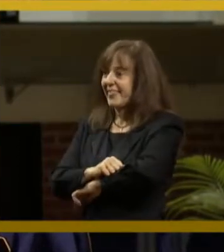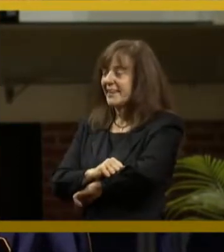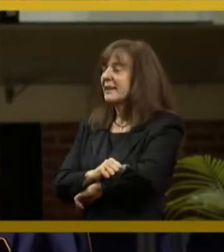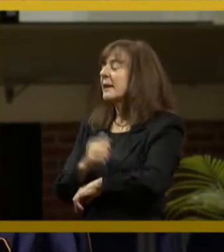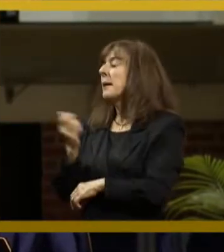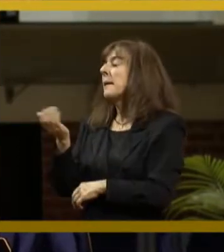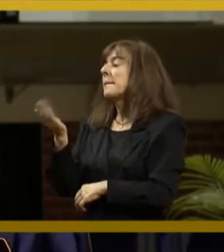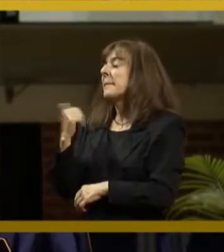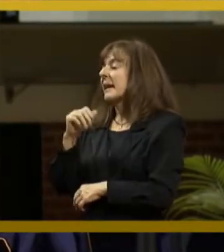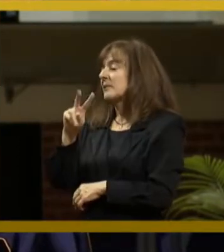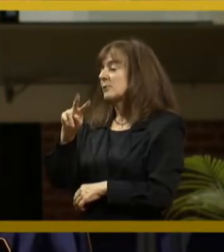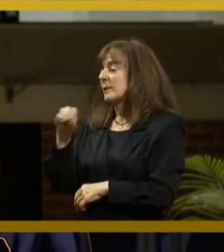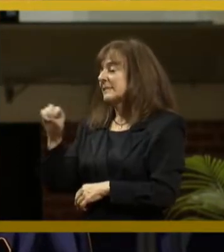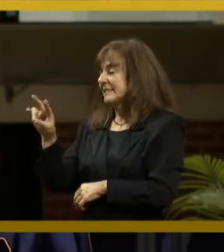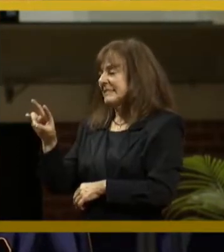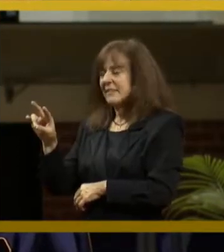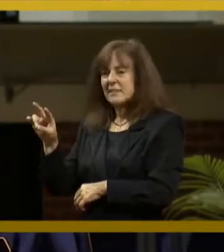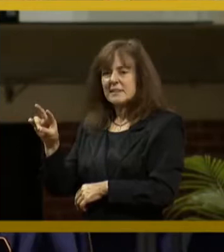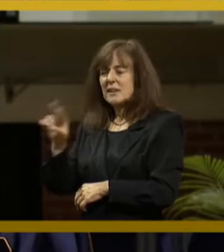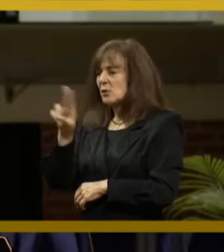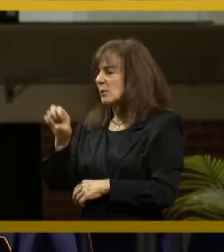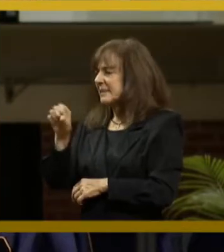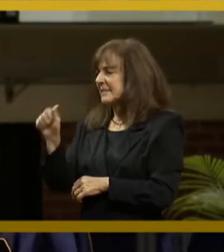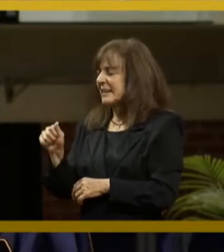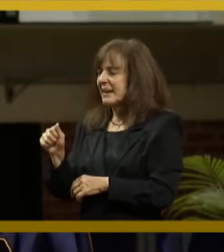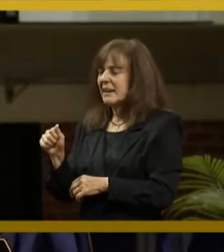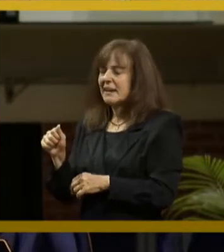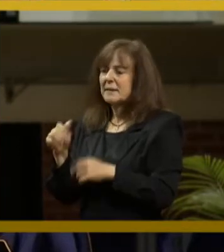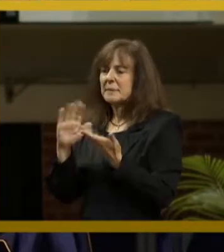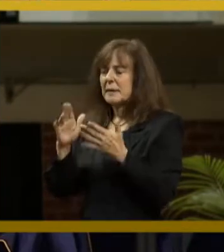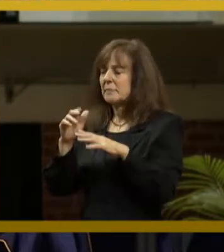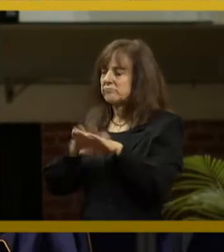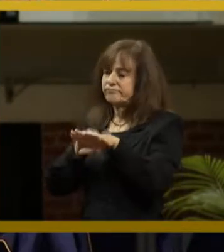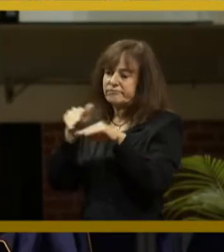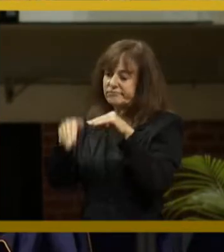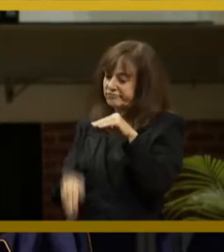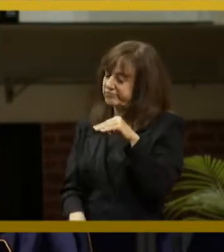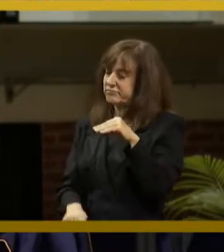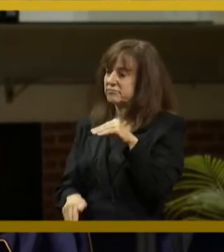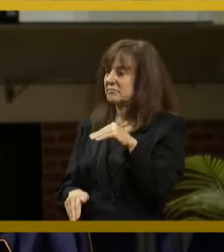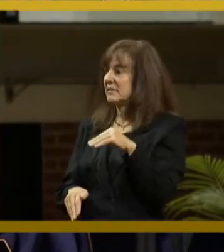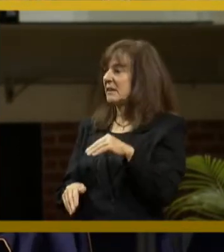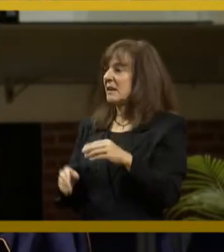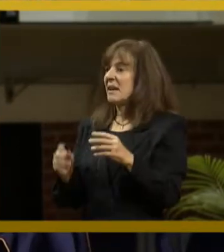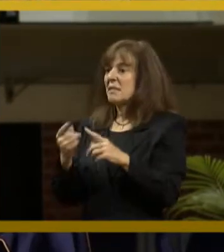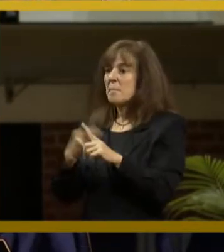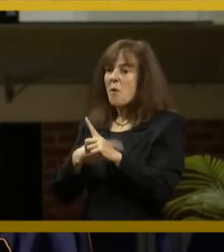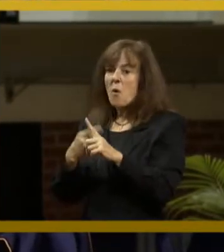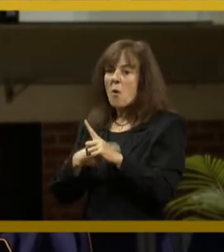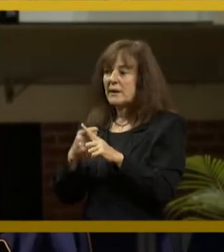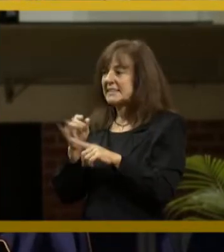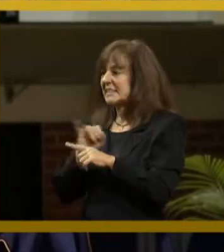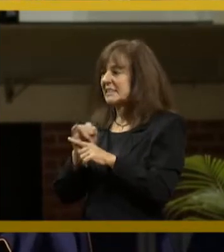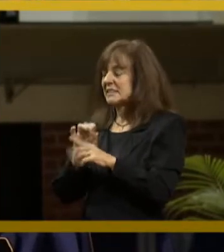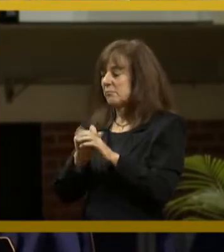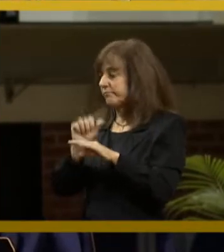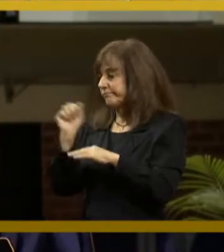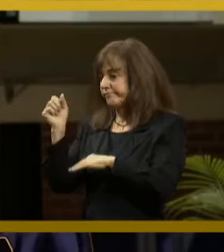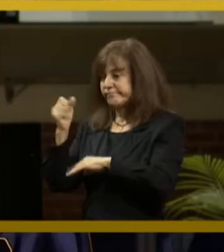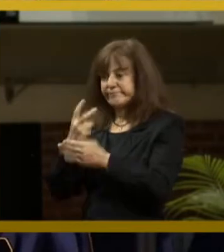in 2007, the United States entered an historic recession, and the mortgage industry began to